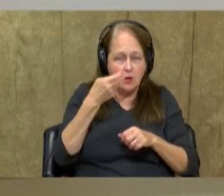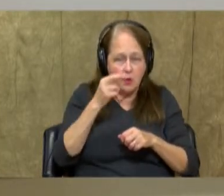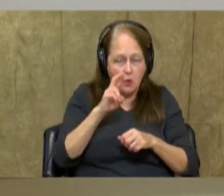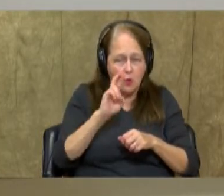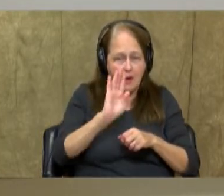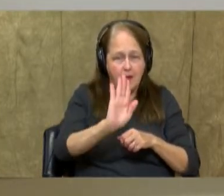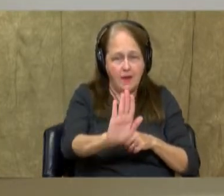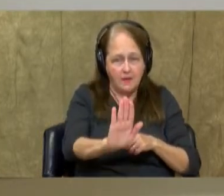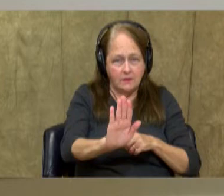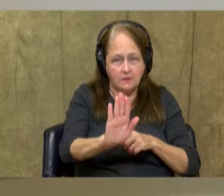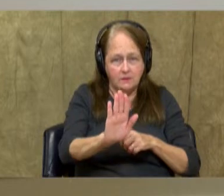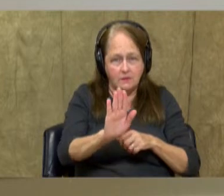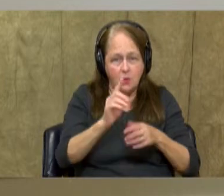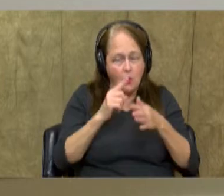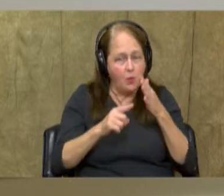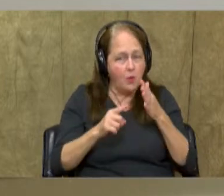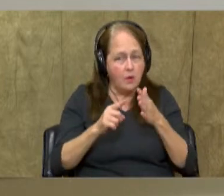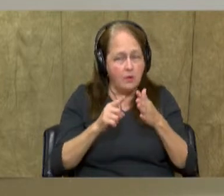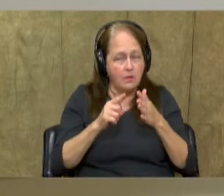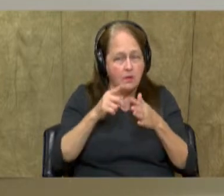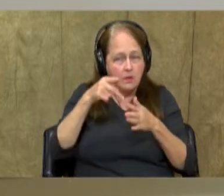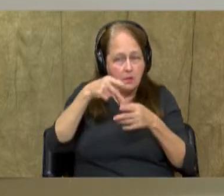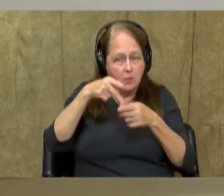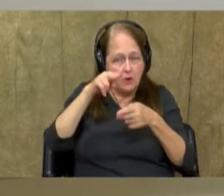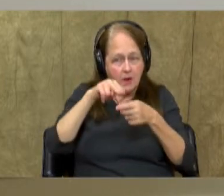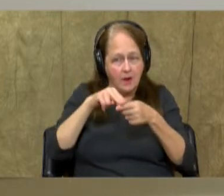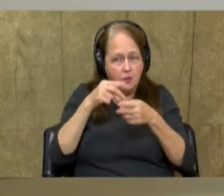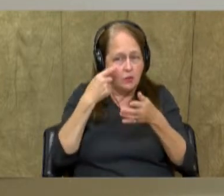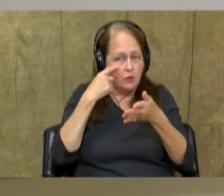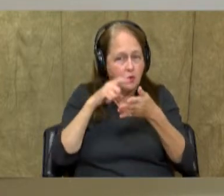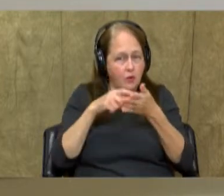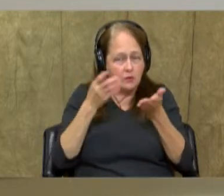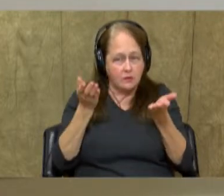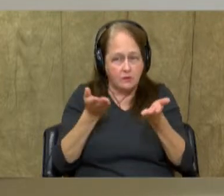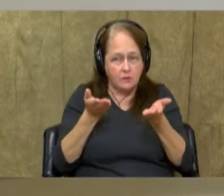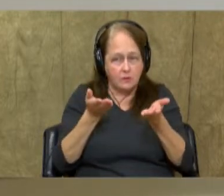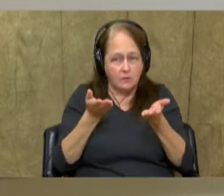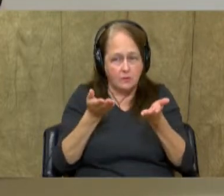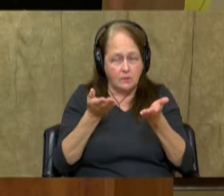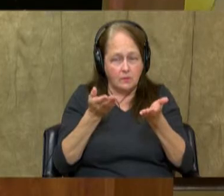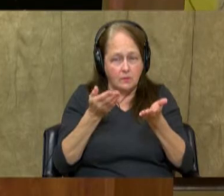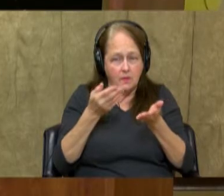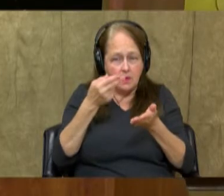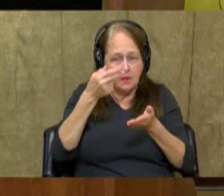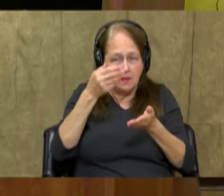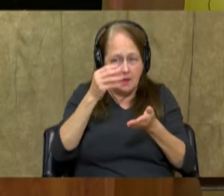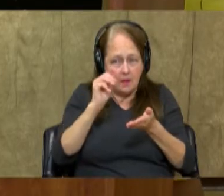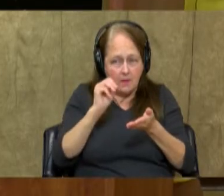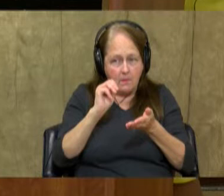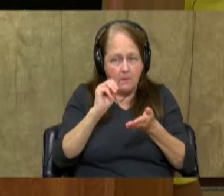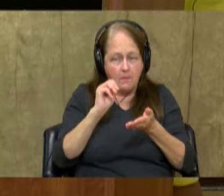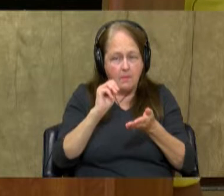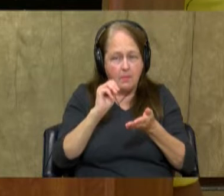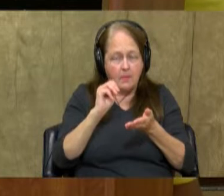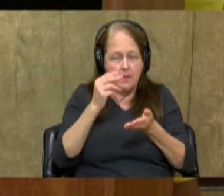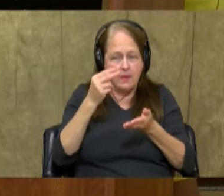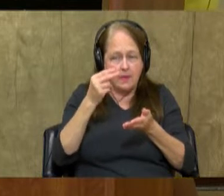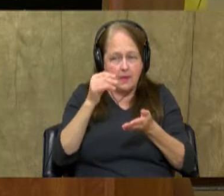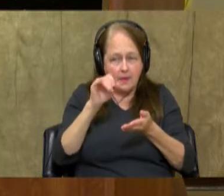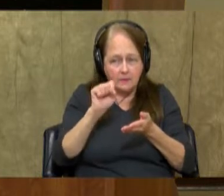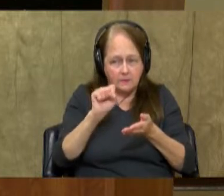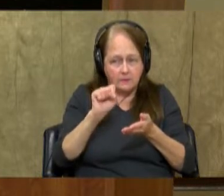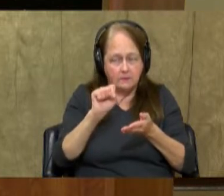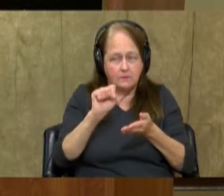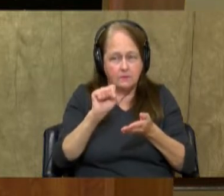his. Well, what pronouns did you notice here? We have him, his,